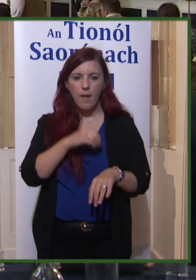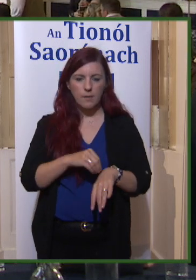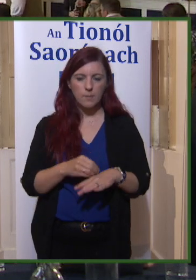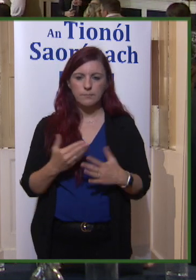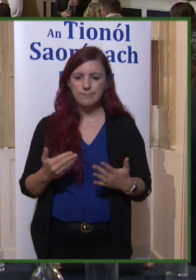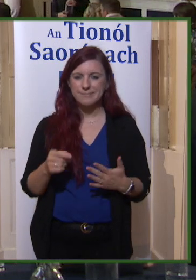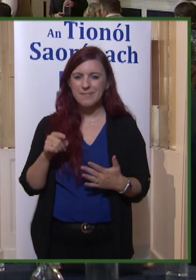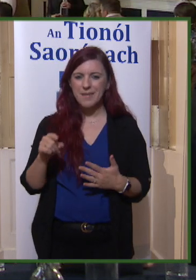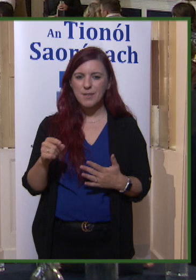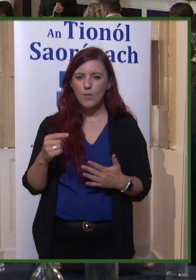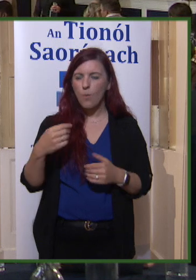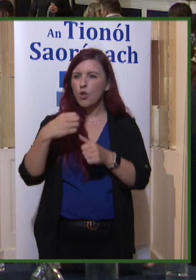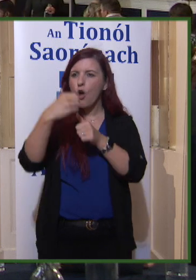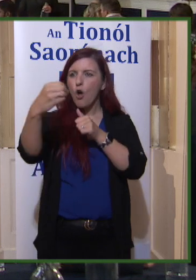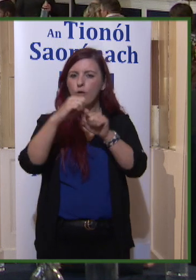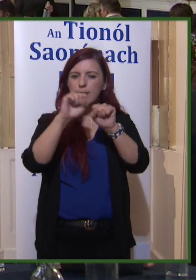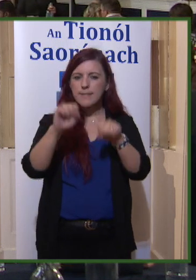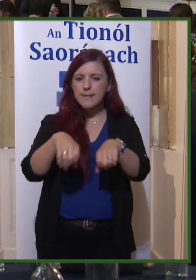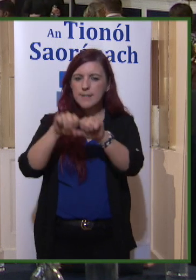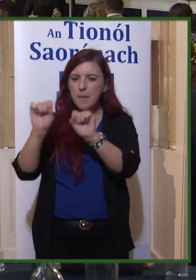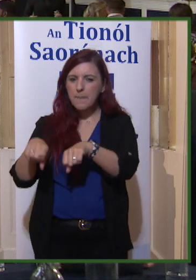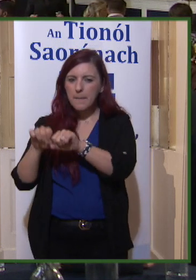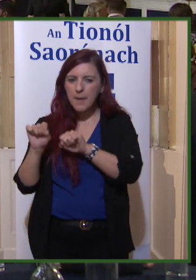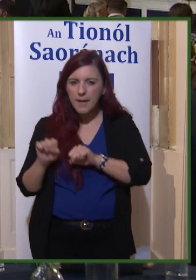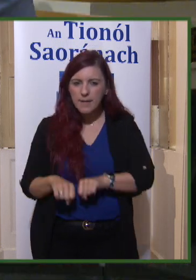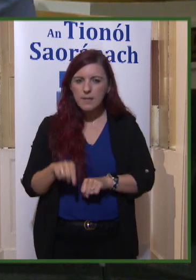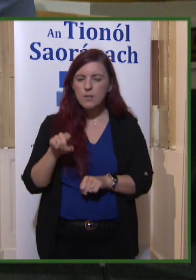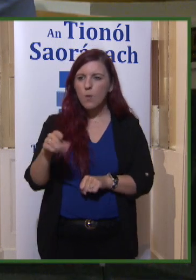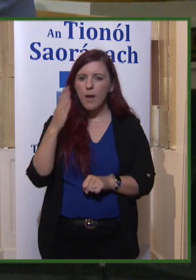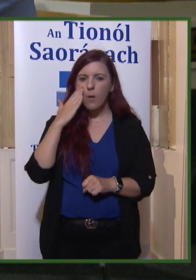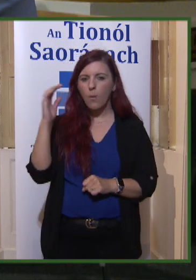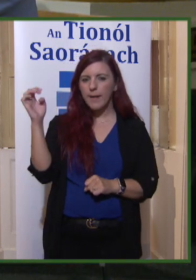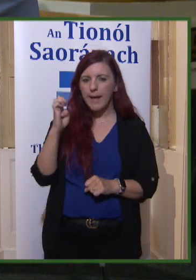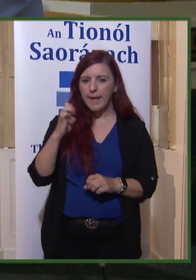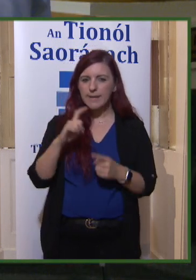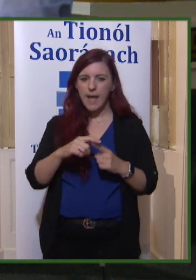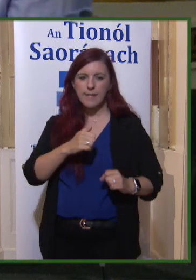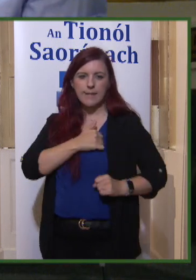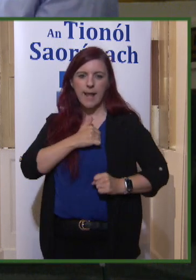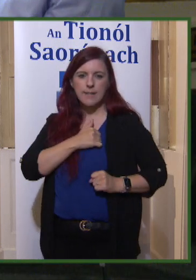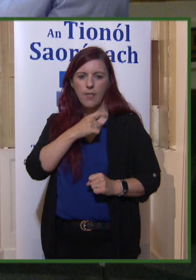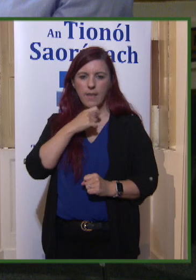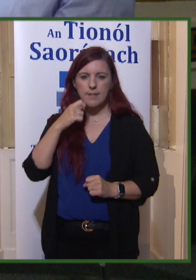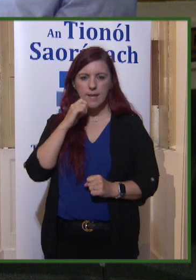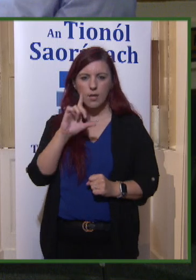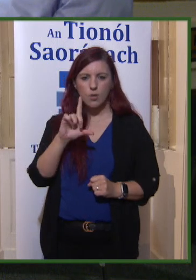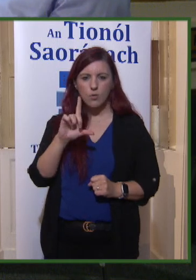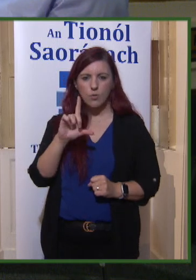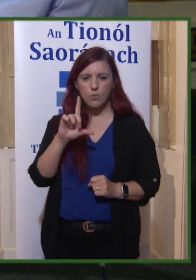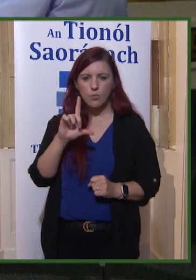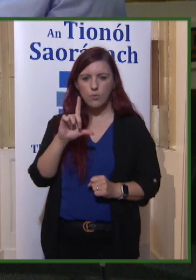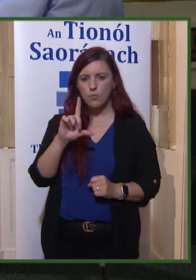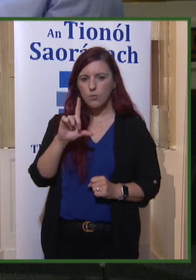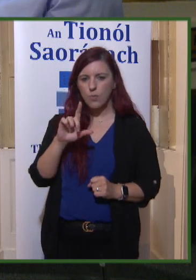In other systems, the numbers vary hugely. So in England and Canada, it's 20 in one and 30 in